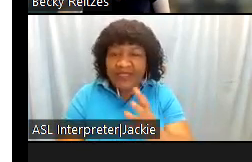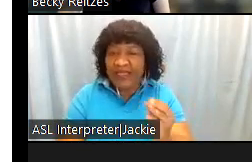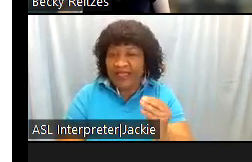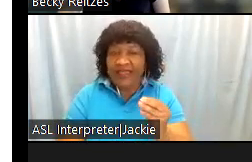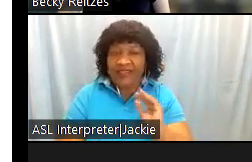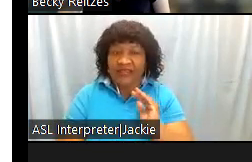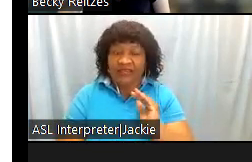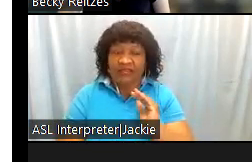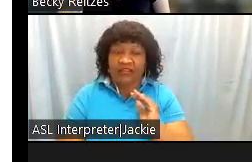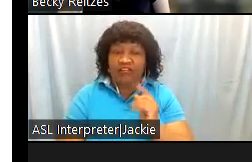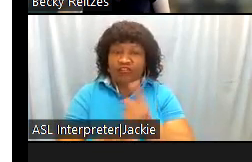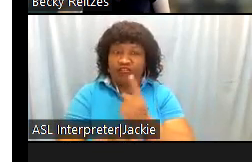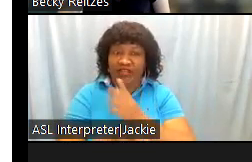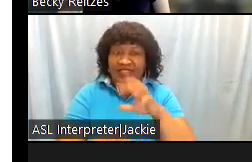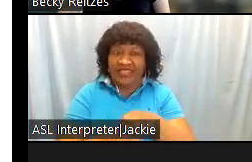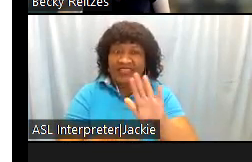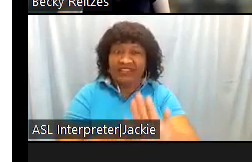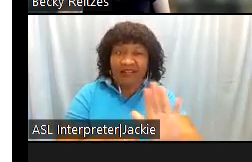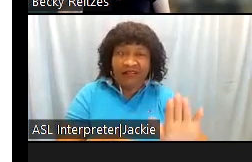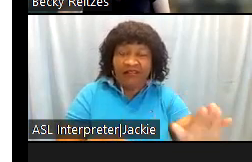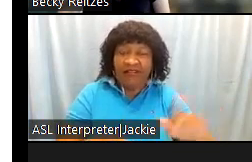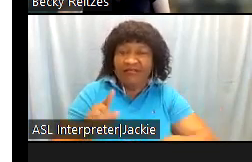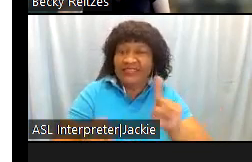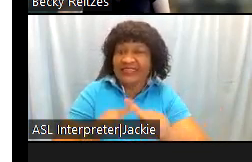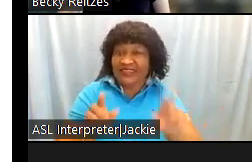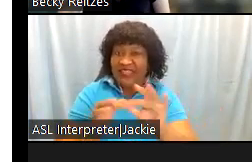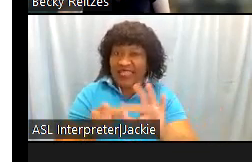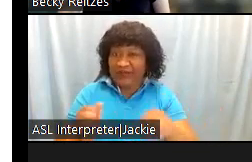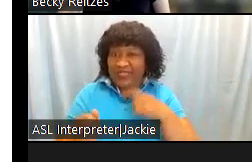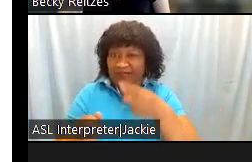or in the specific language mentioned.